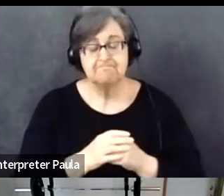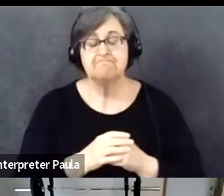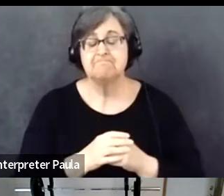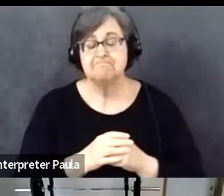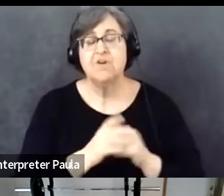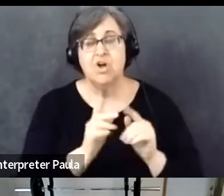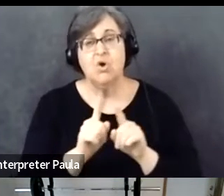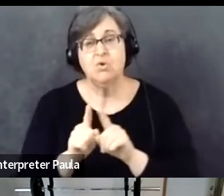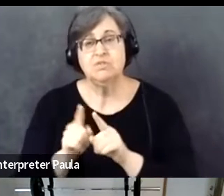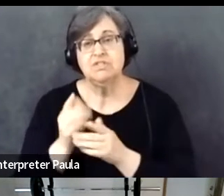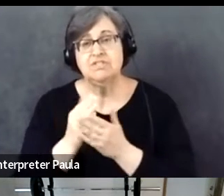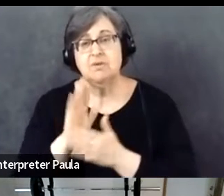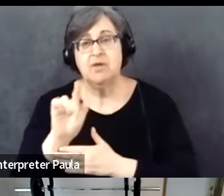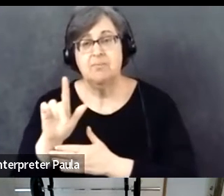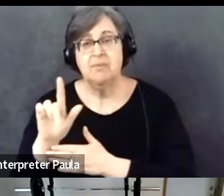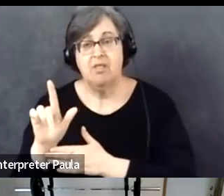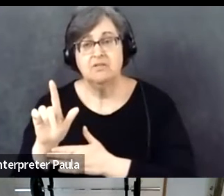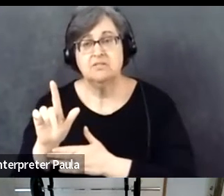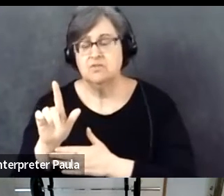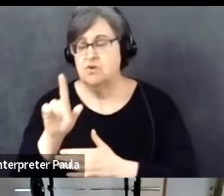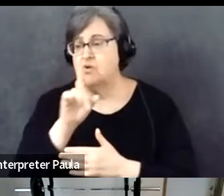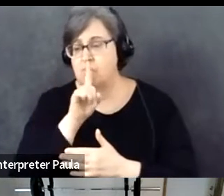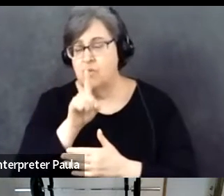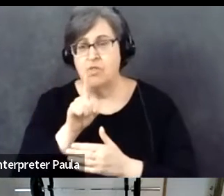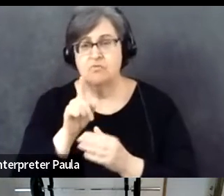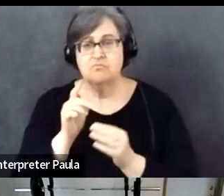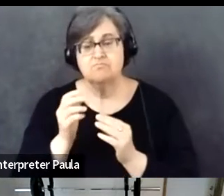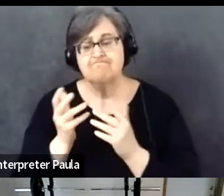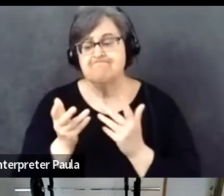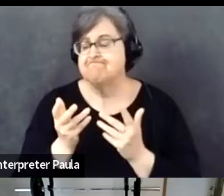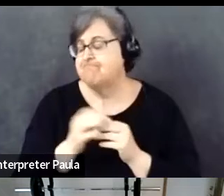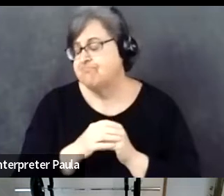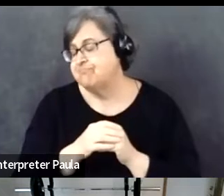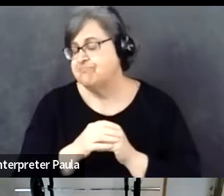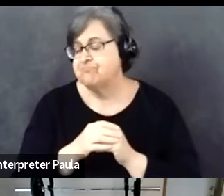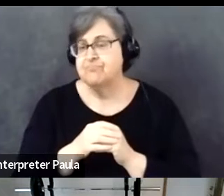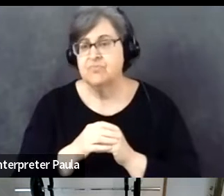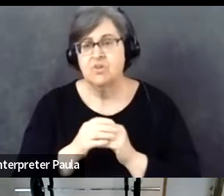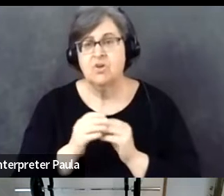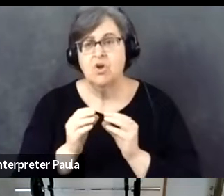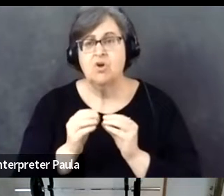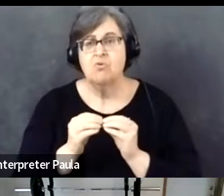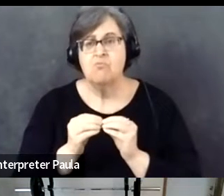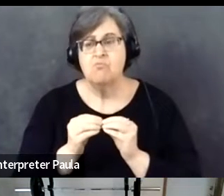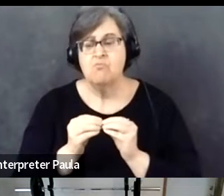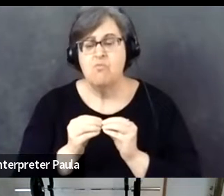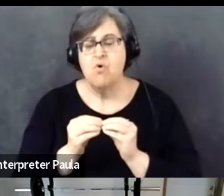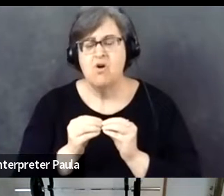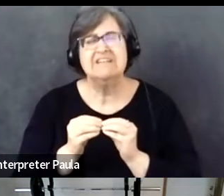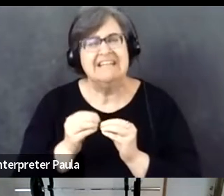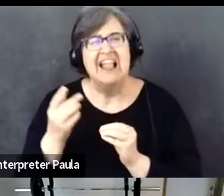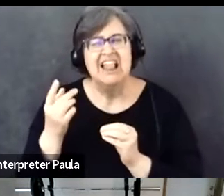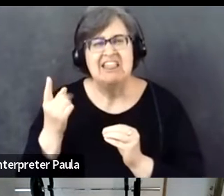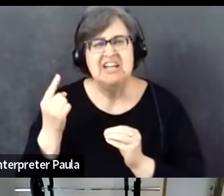that some of the bills that had been really had more of a push last year than this year, but